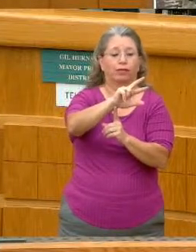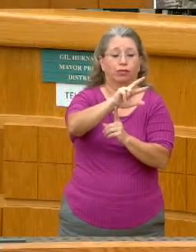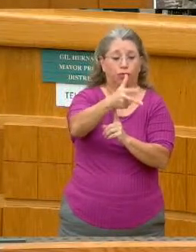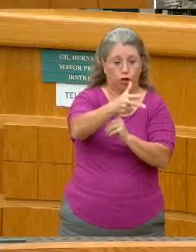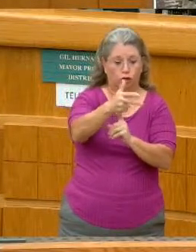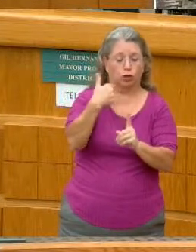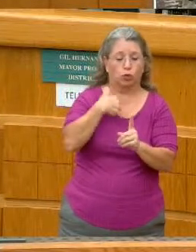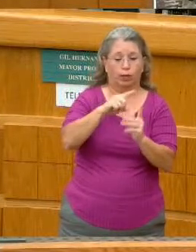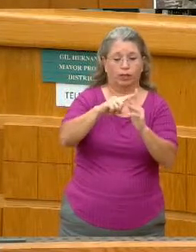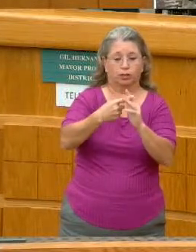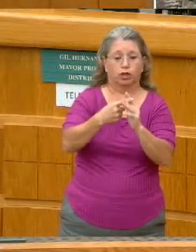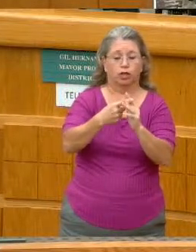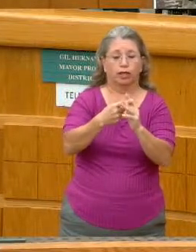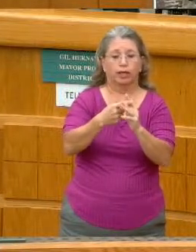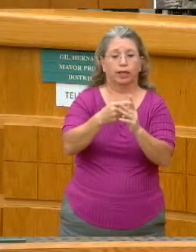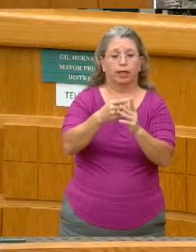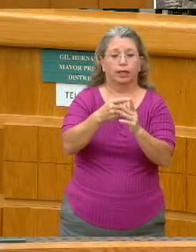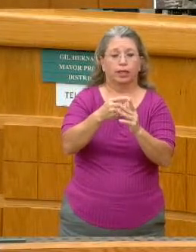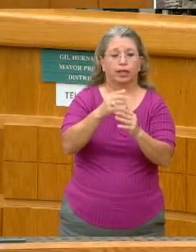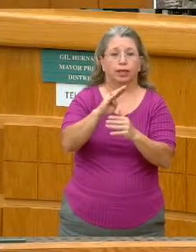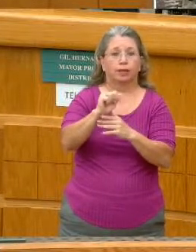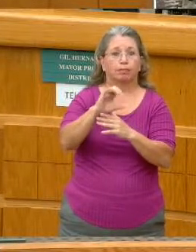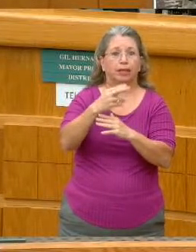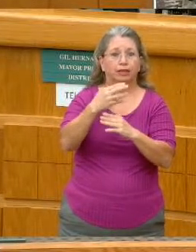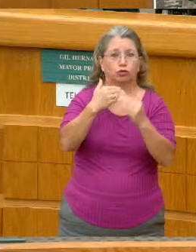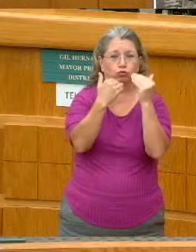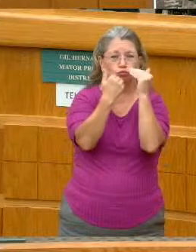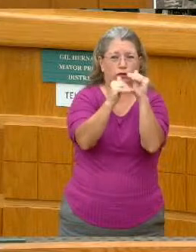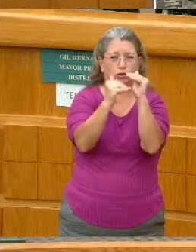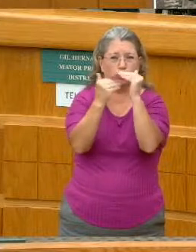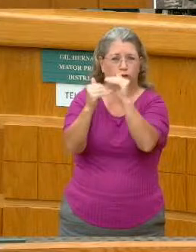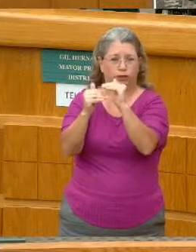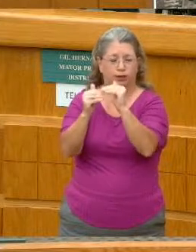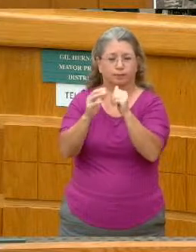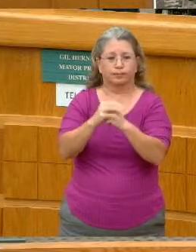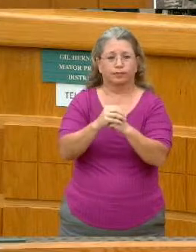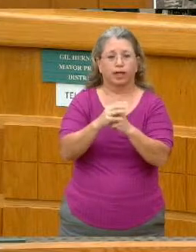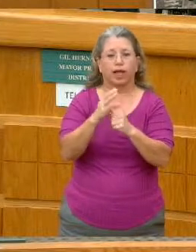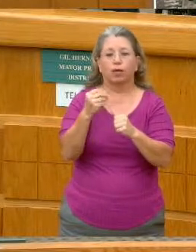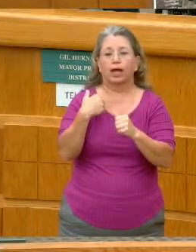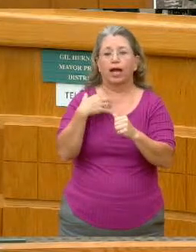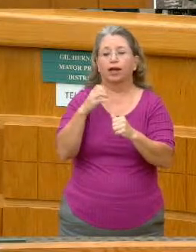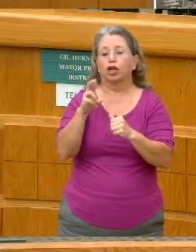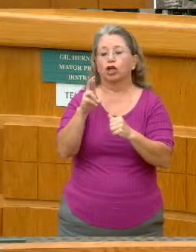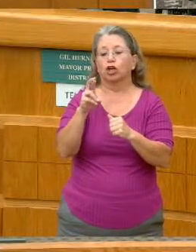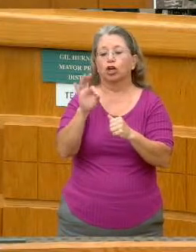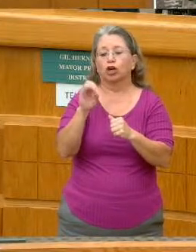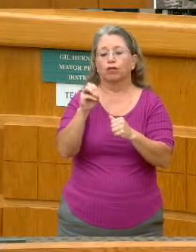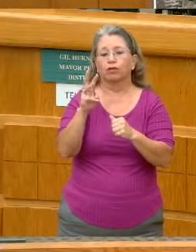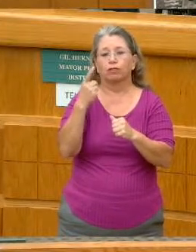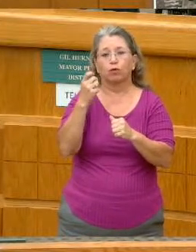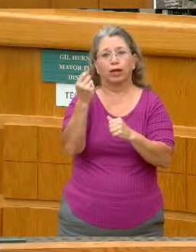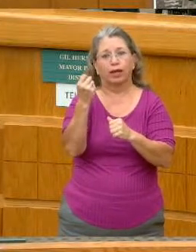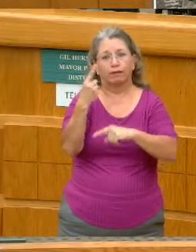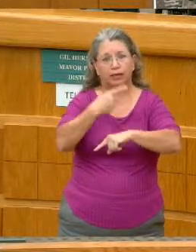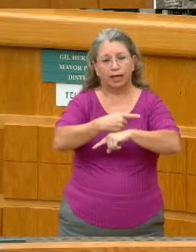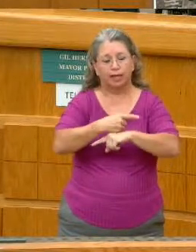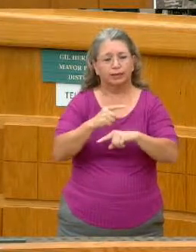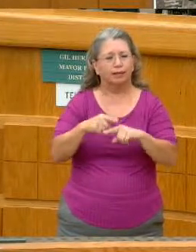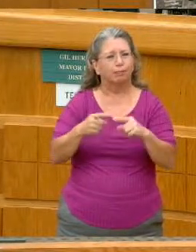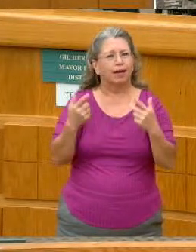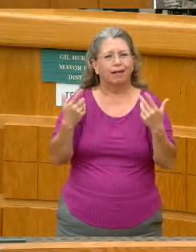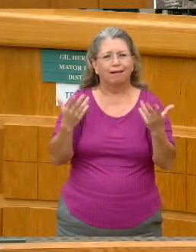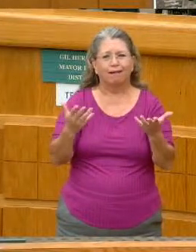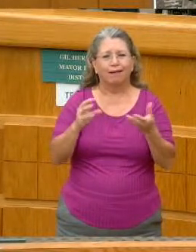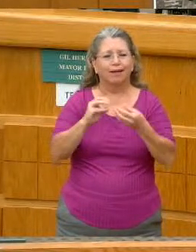time period. And we had a curfew for 11 days. But guess what? The numbers kept